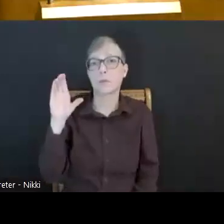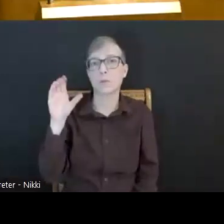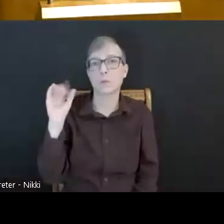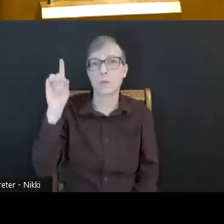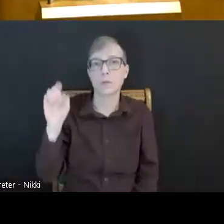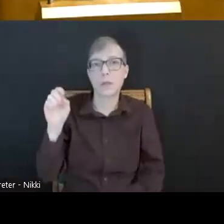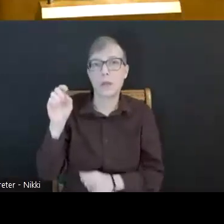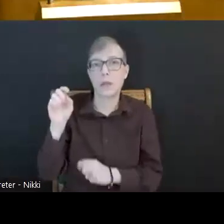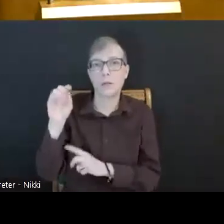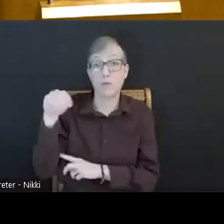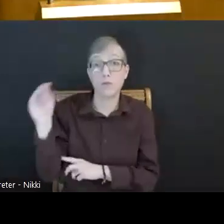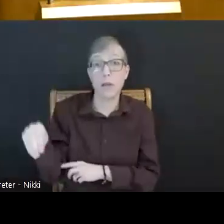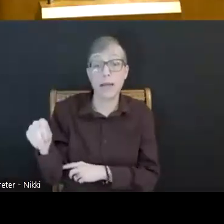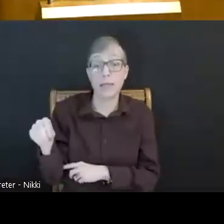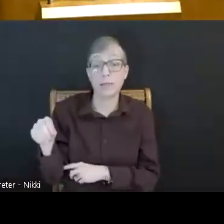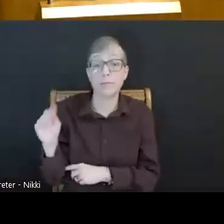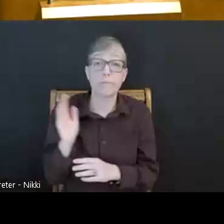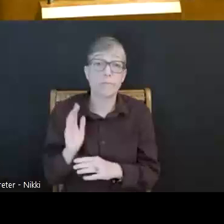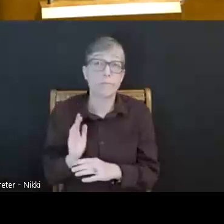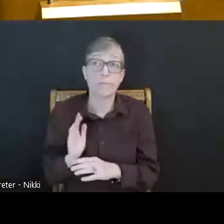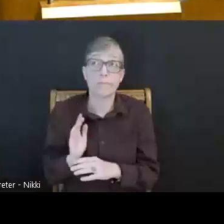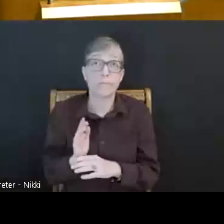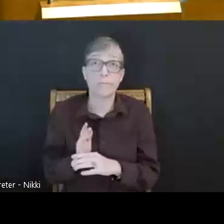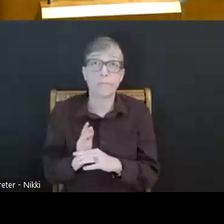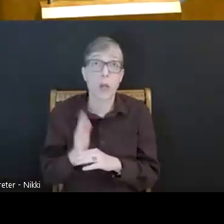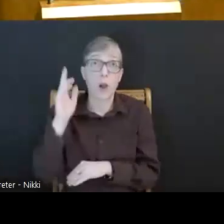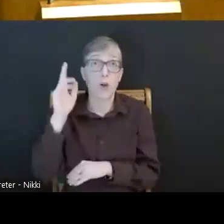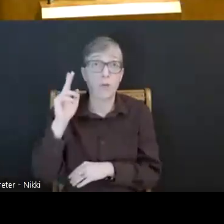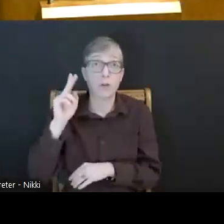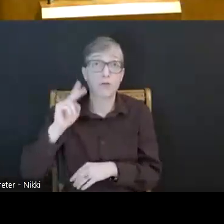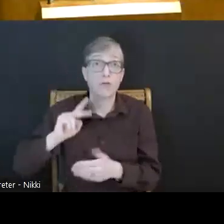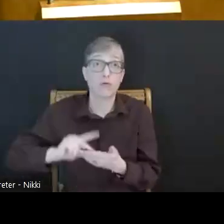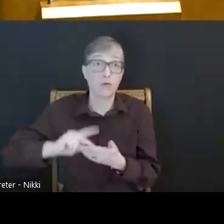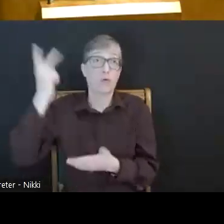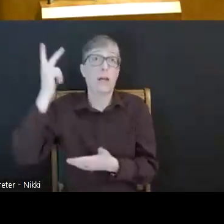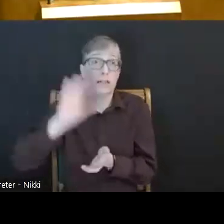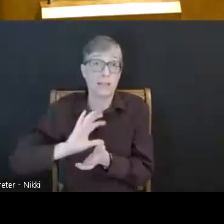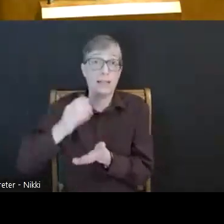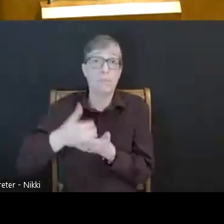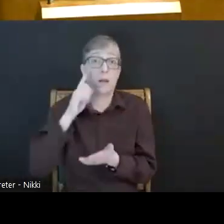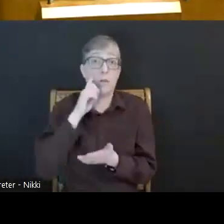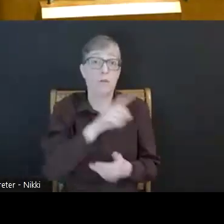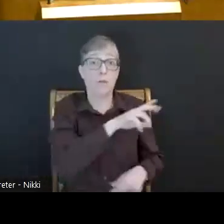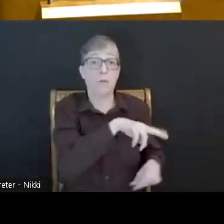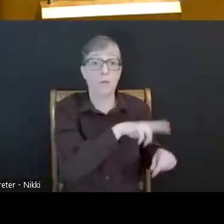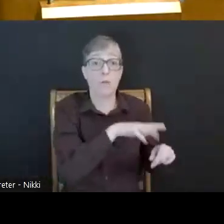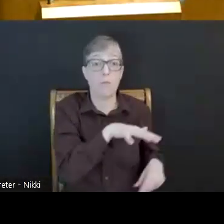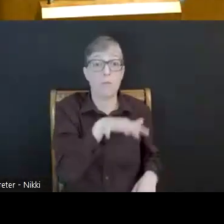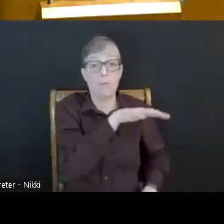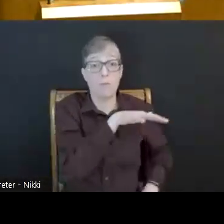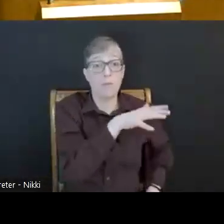times the general population rate, 2.49. For behavior, it's over twice